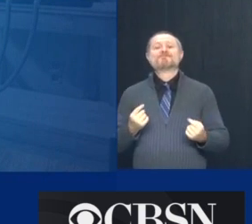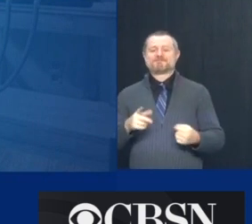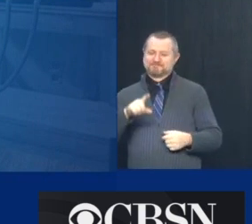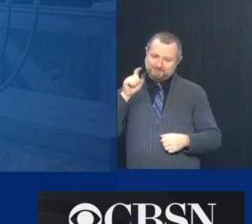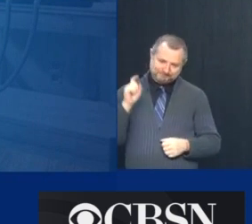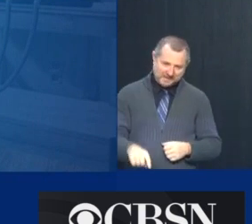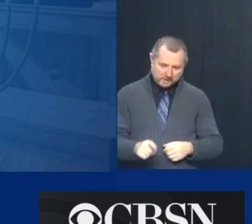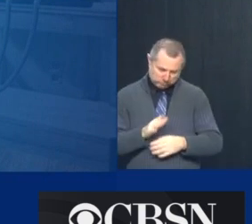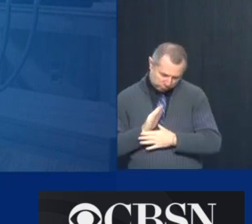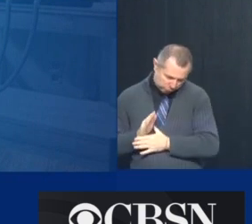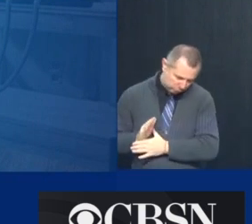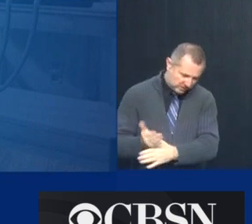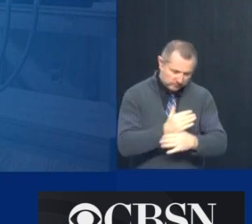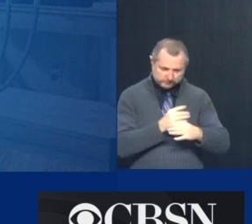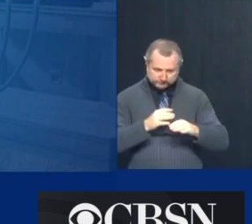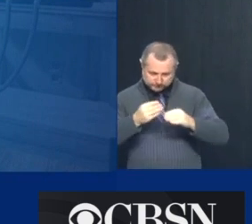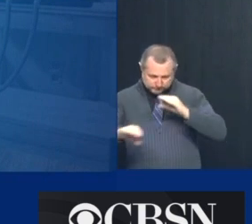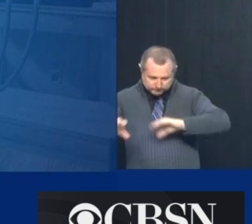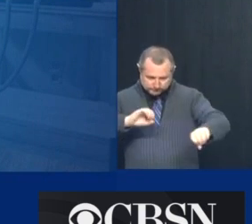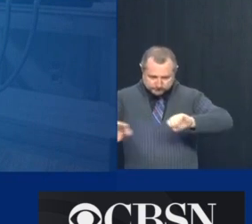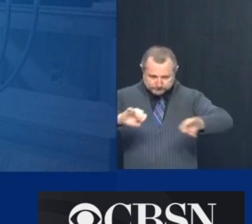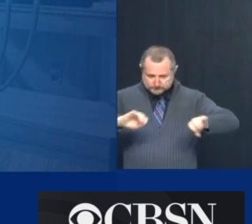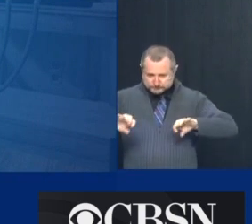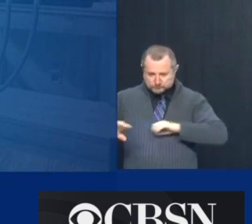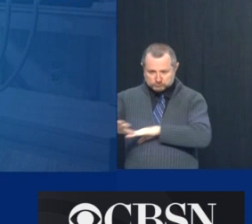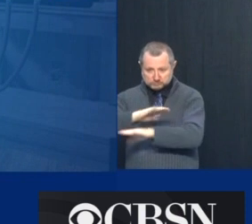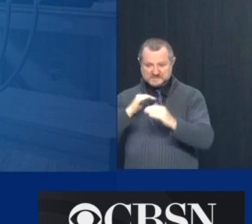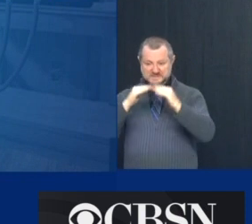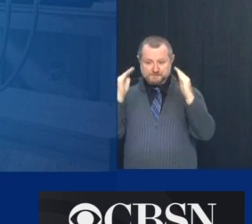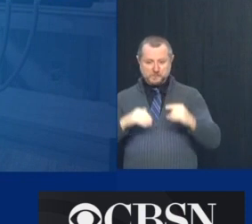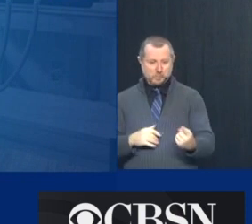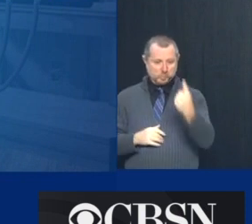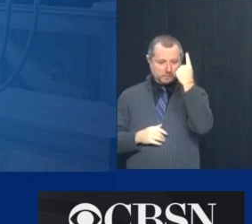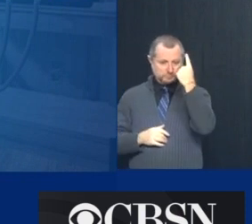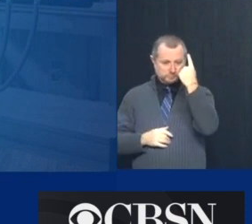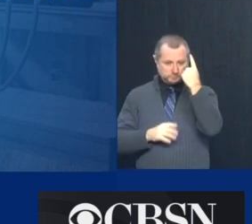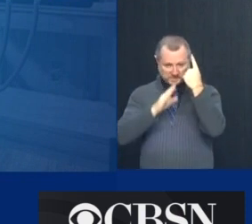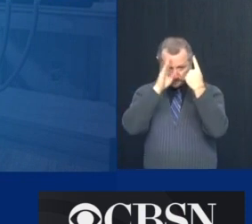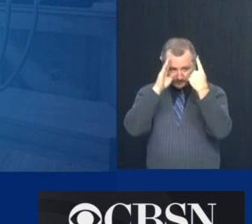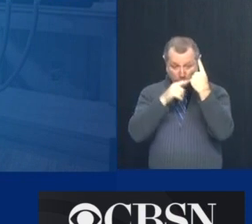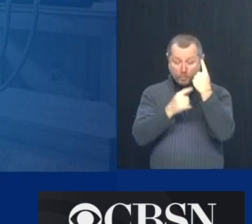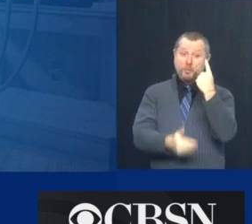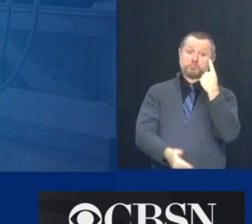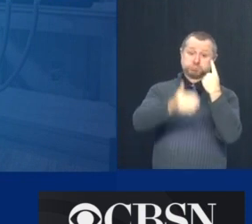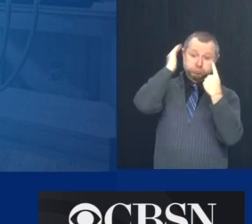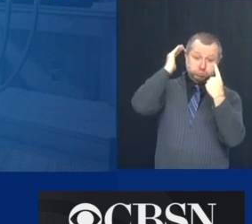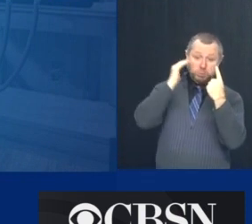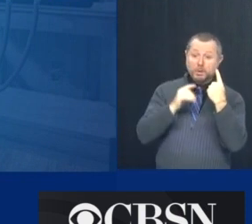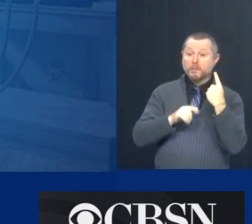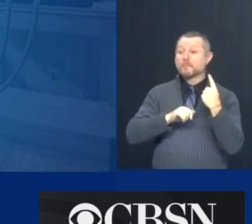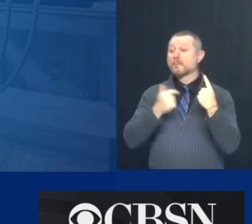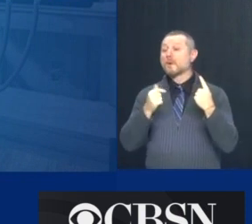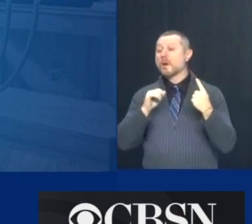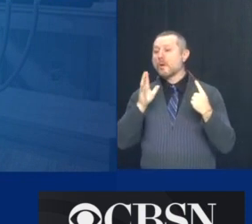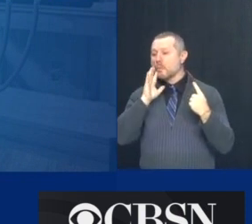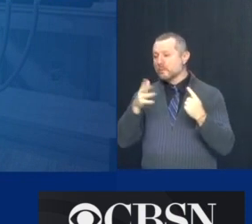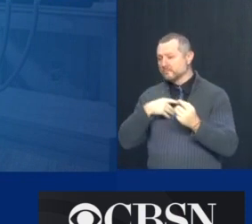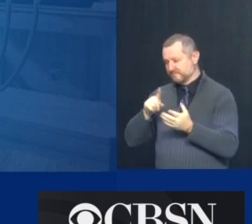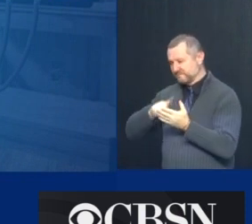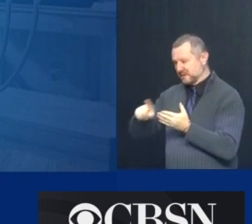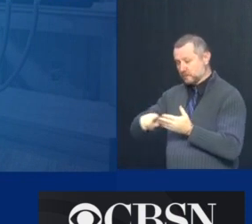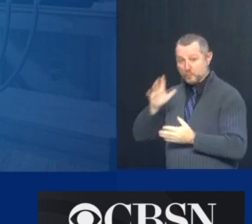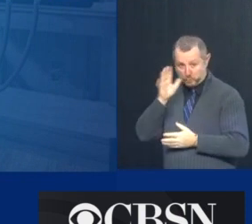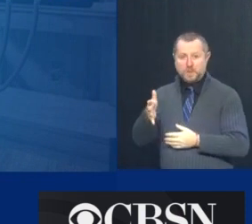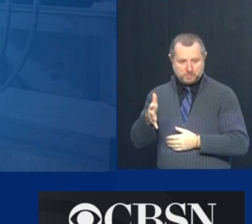If a hospital gets overwhelmed, there will be a state investigation. And if the result of